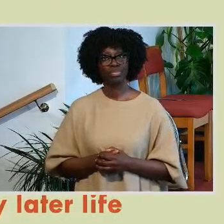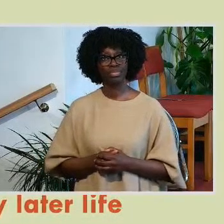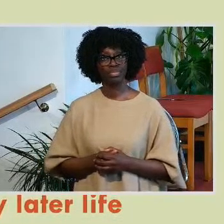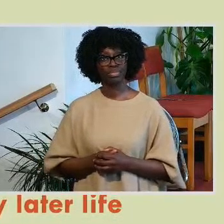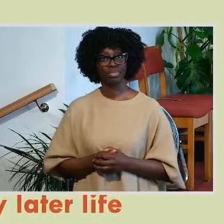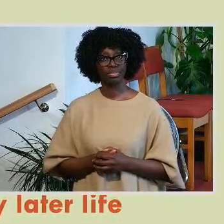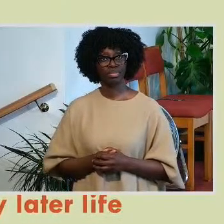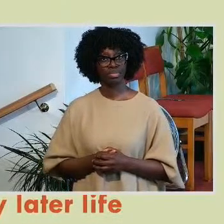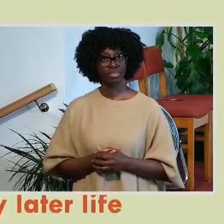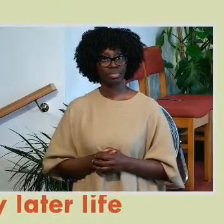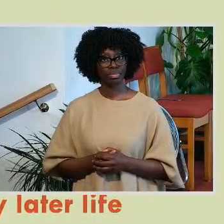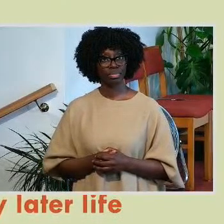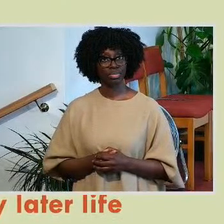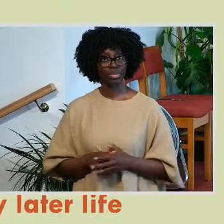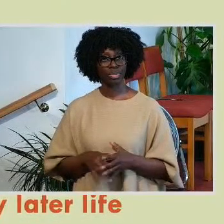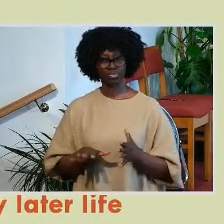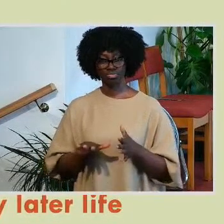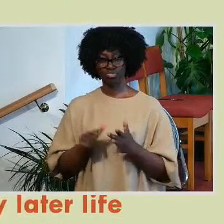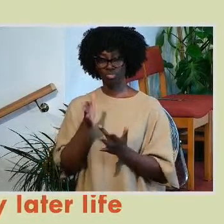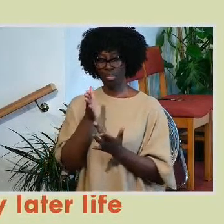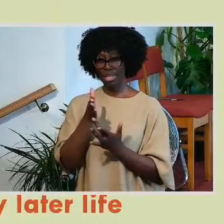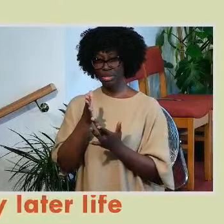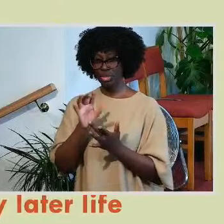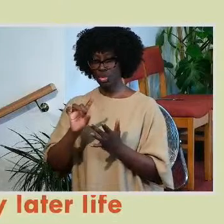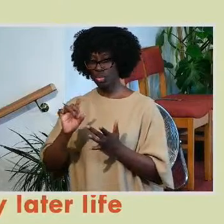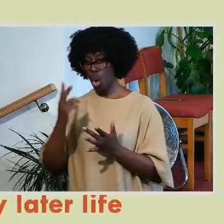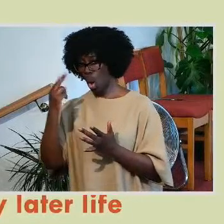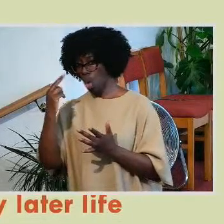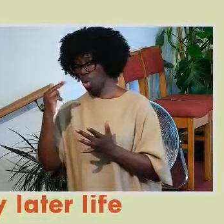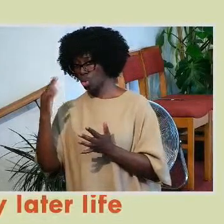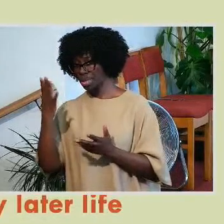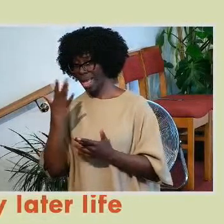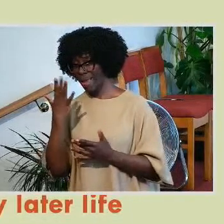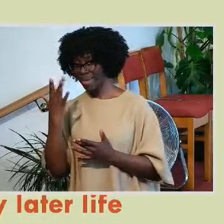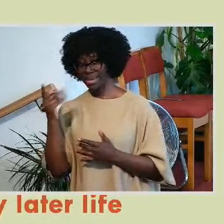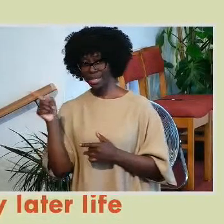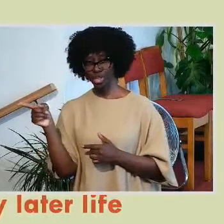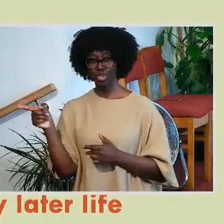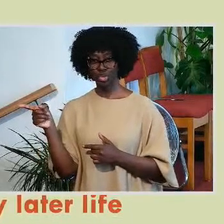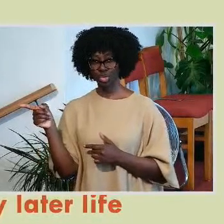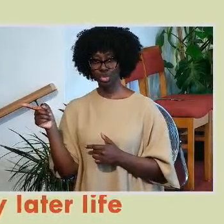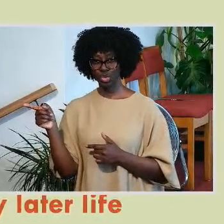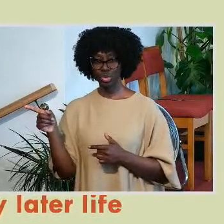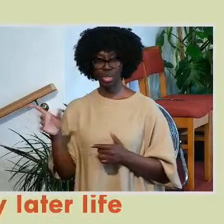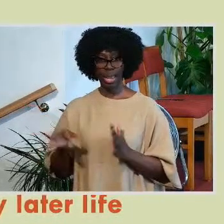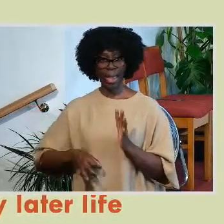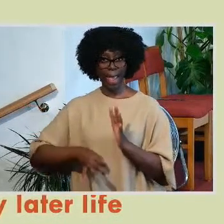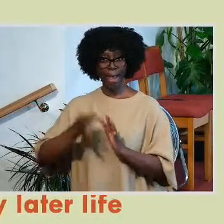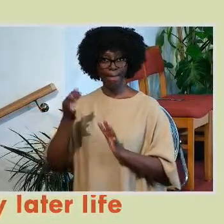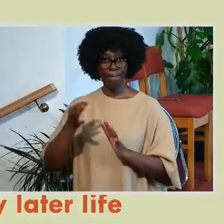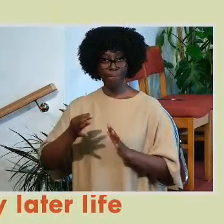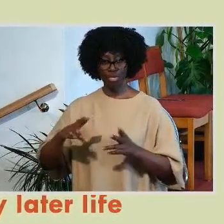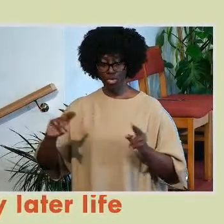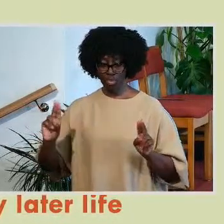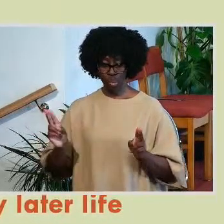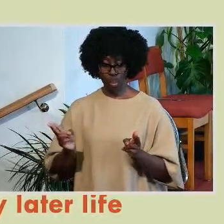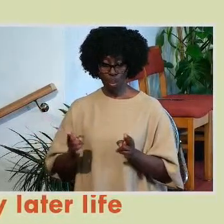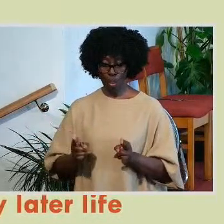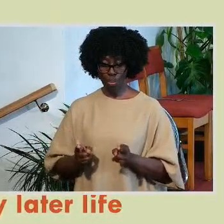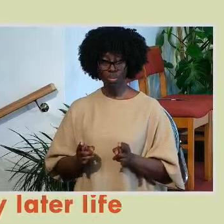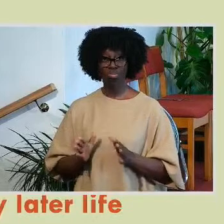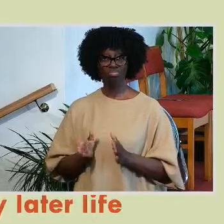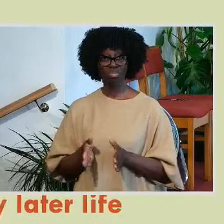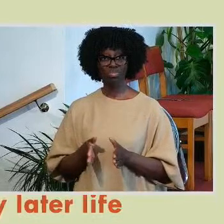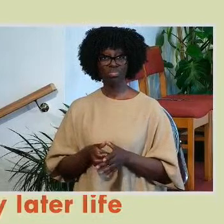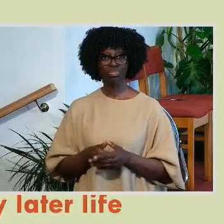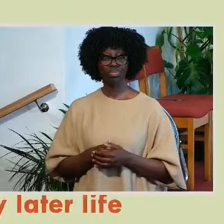and especially in middle to late life. And also addressing all the other risk factors that we mentioned that